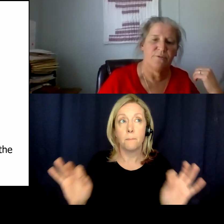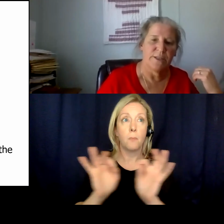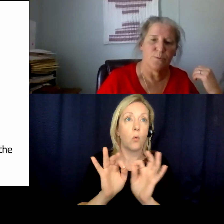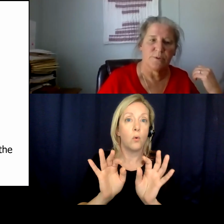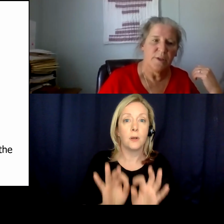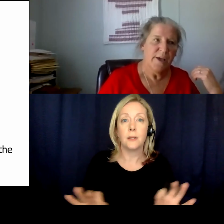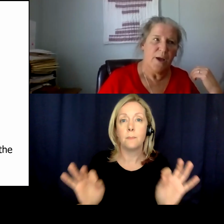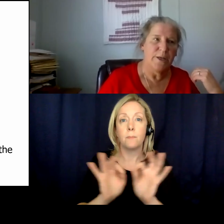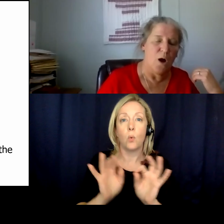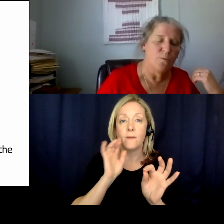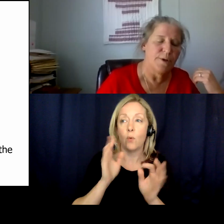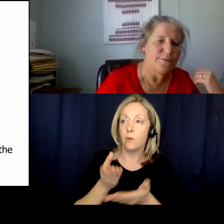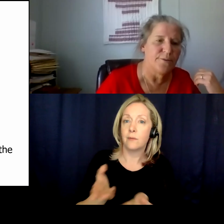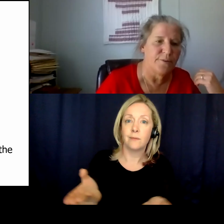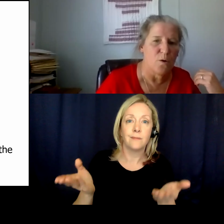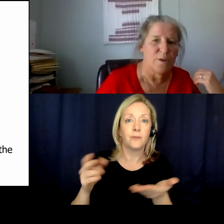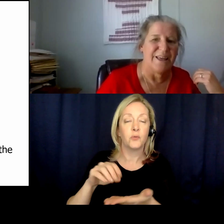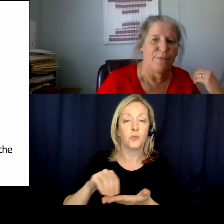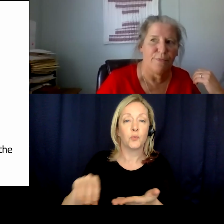our individuals. And we don't